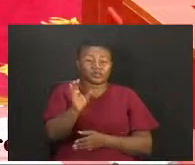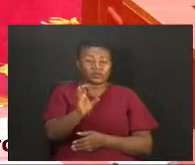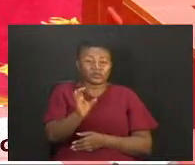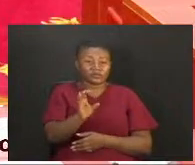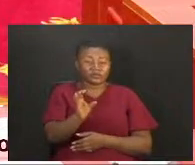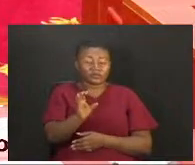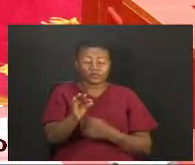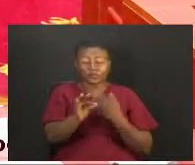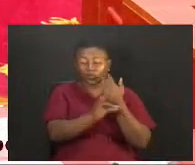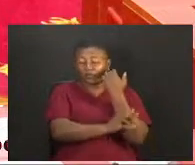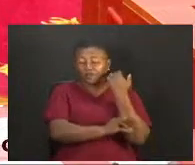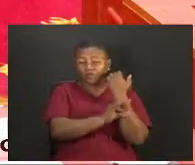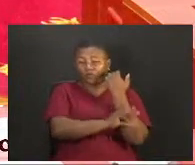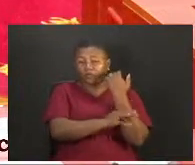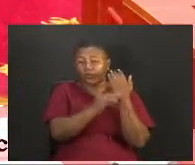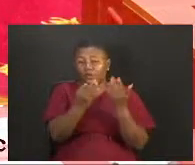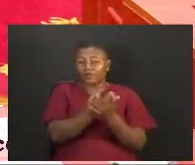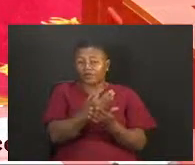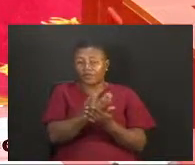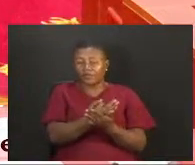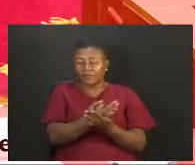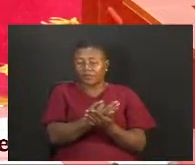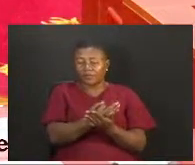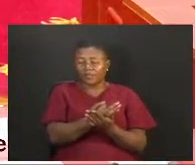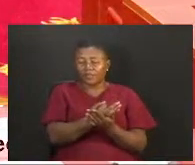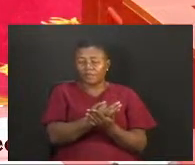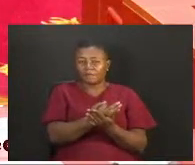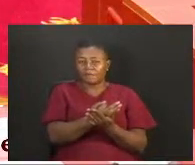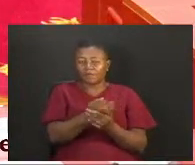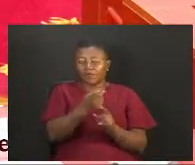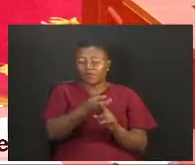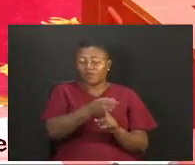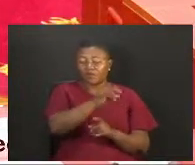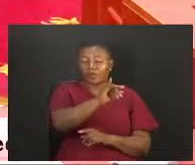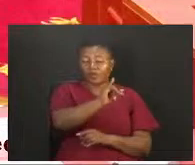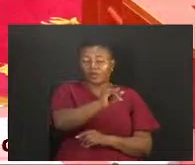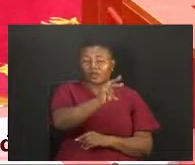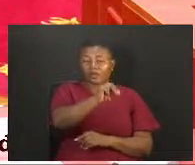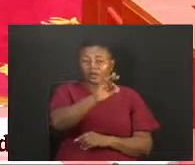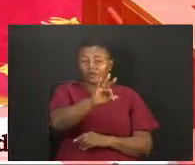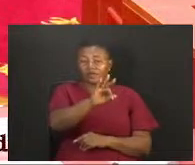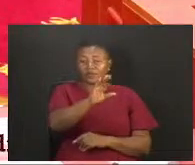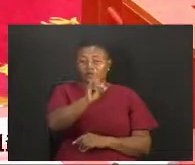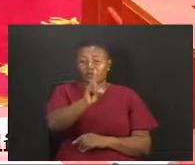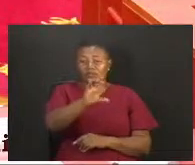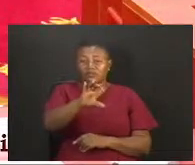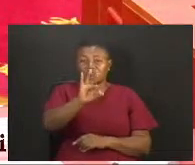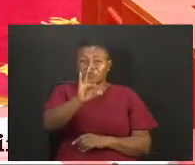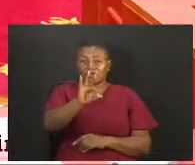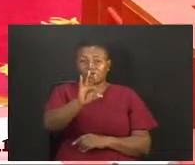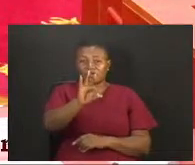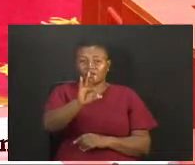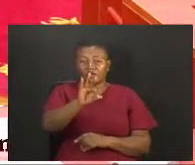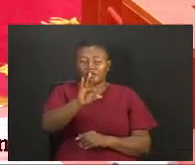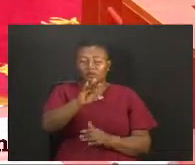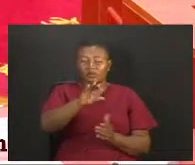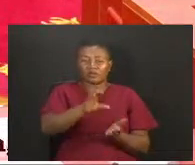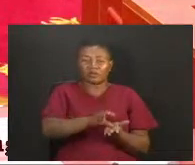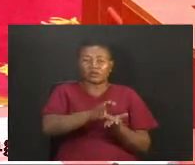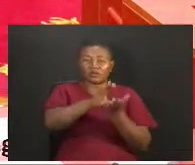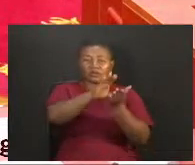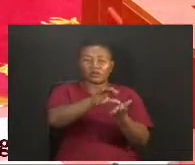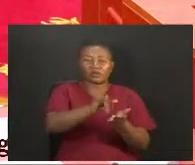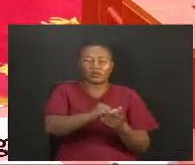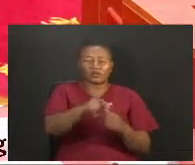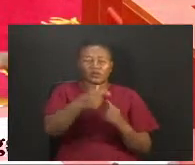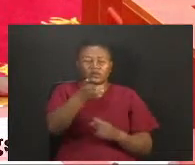Foreign financing will include a provision for financing from IMF ECF program disbursed of 720